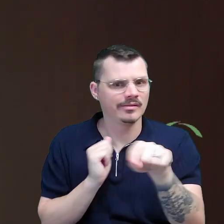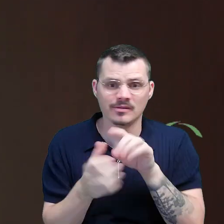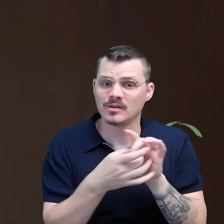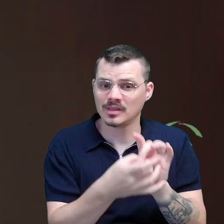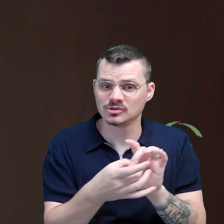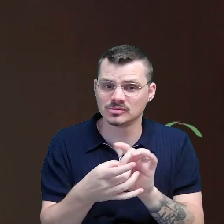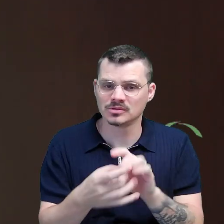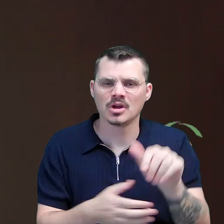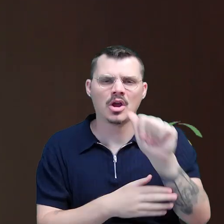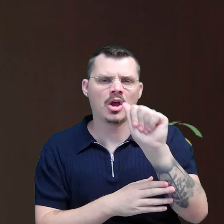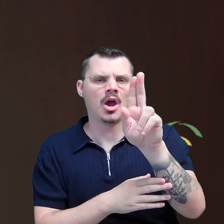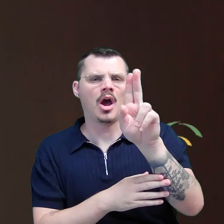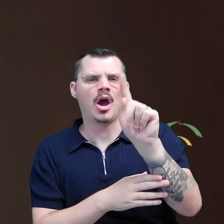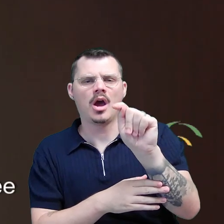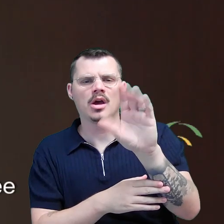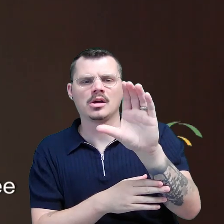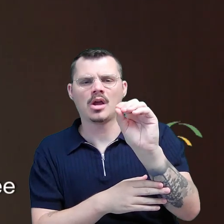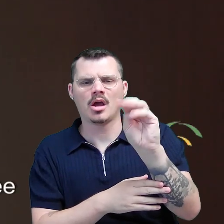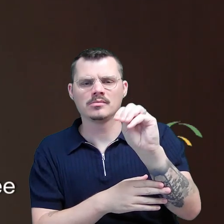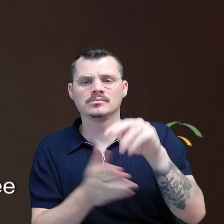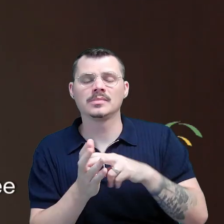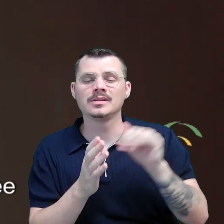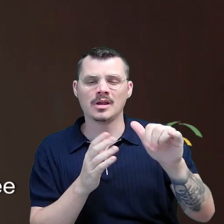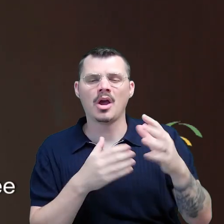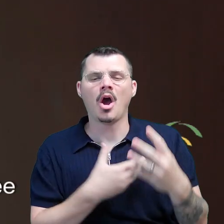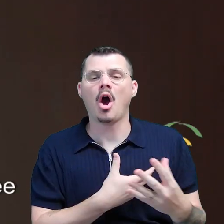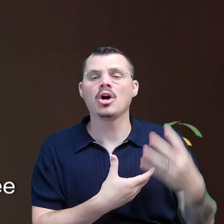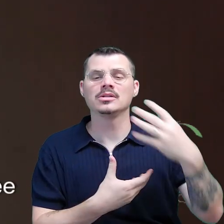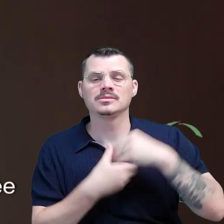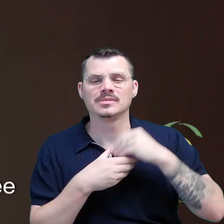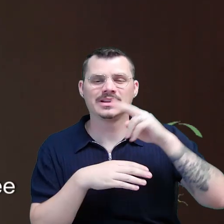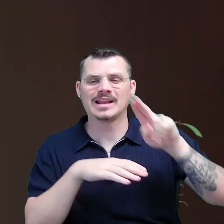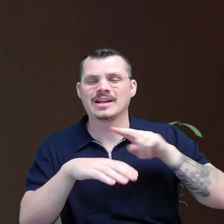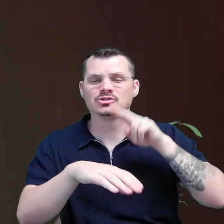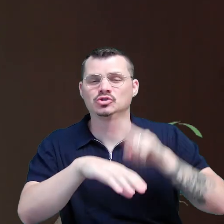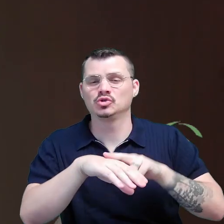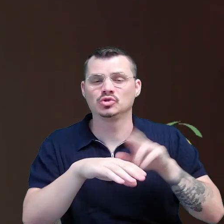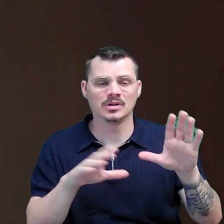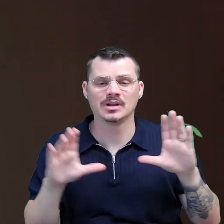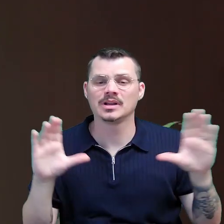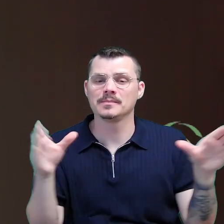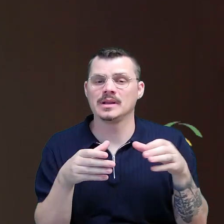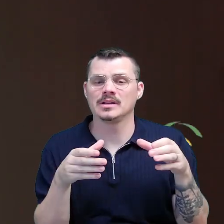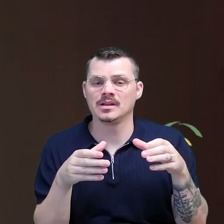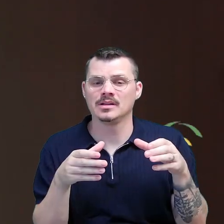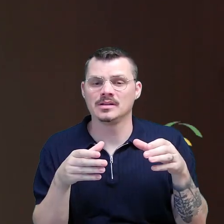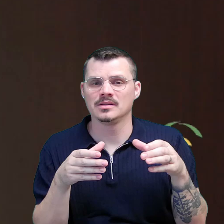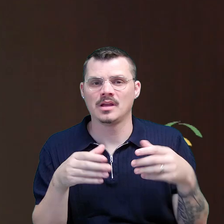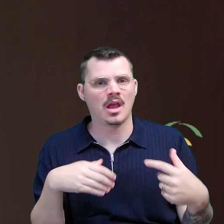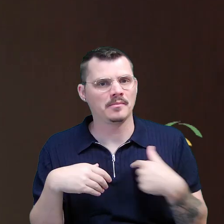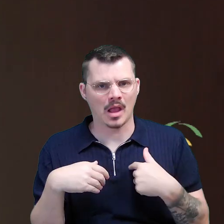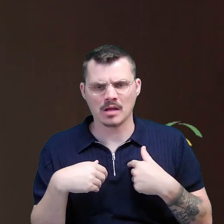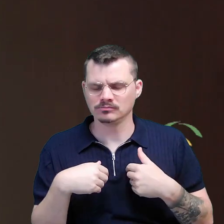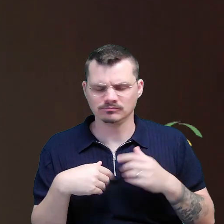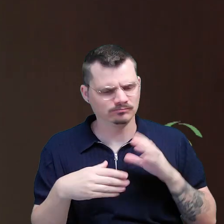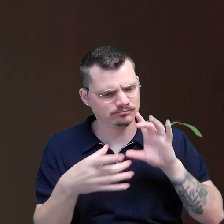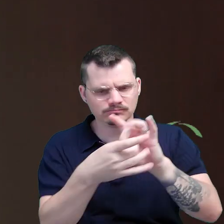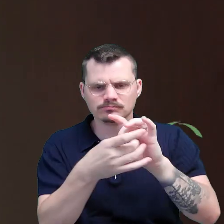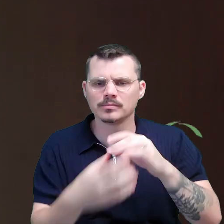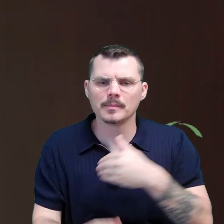relationships. AutCom stands for the Autism National Committee, and I'm a life